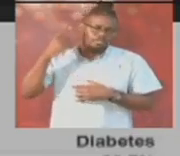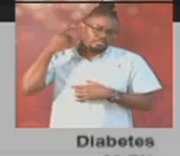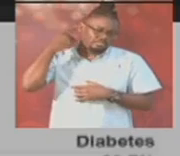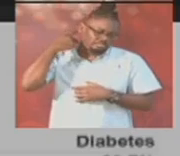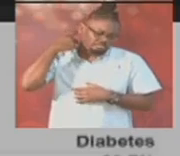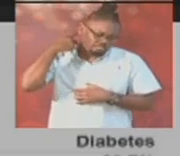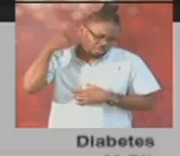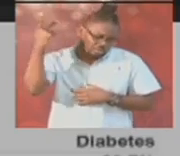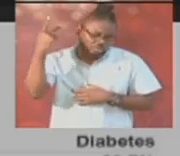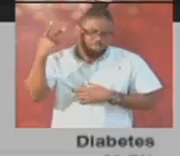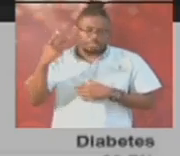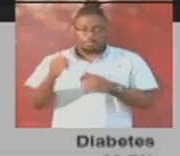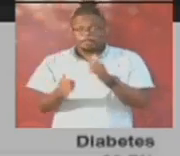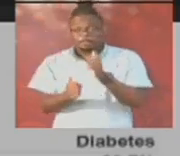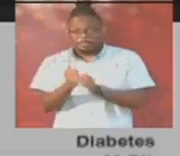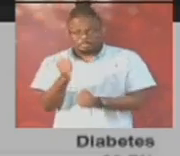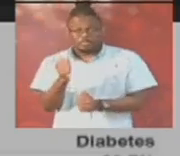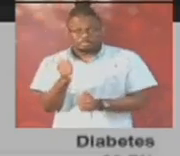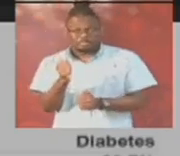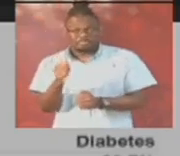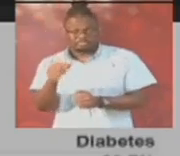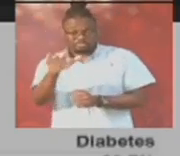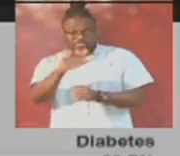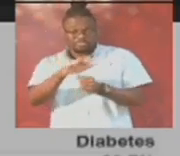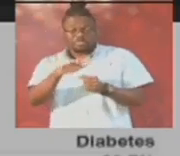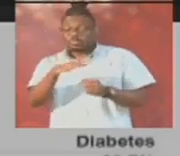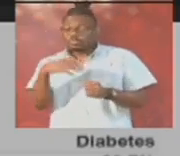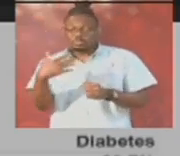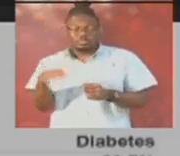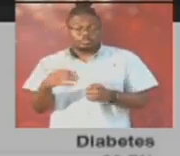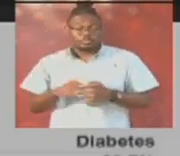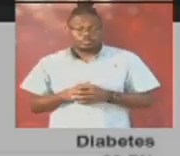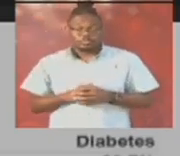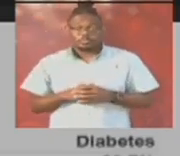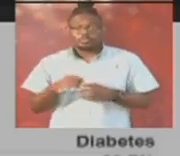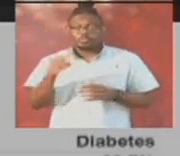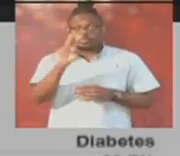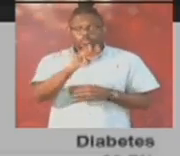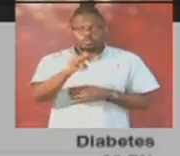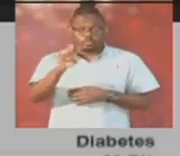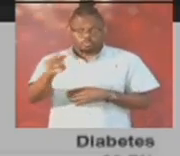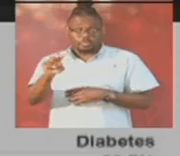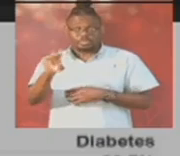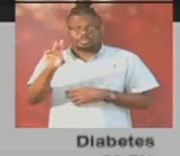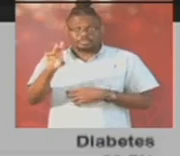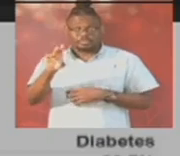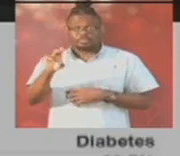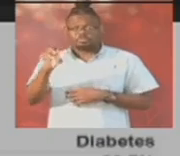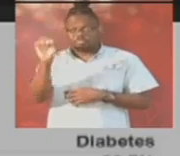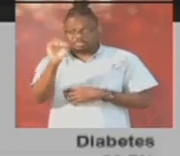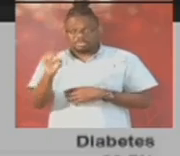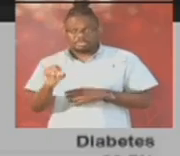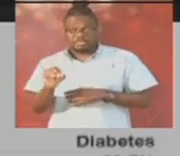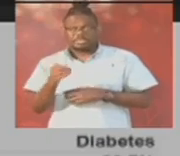prominent comorbidities that we have seen throughout the pandemic. 22.7% of persons presenting with